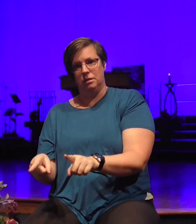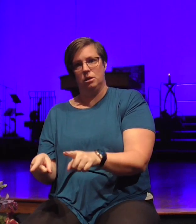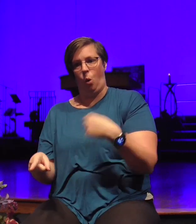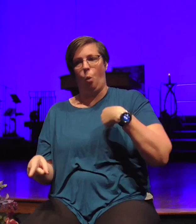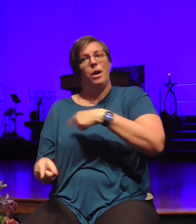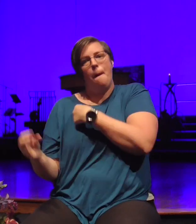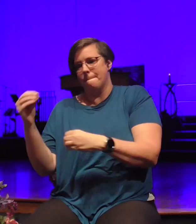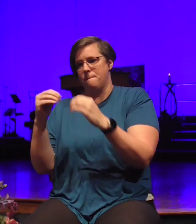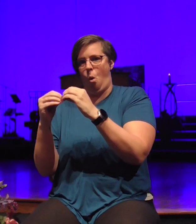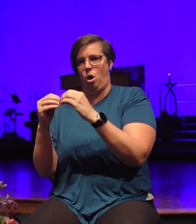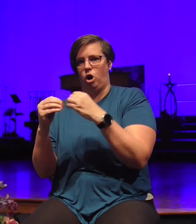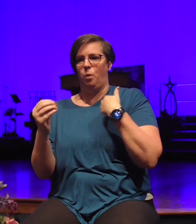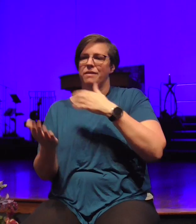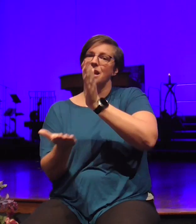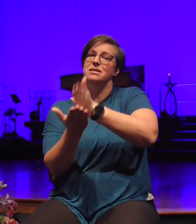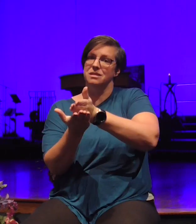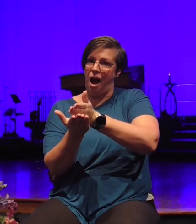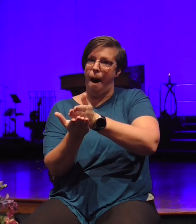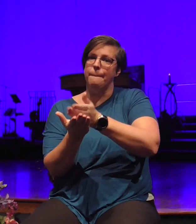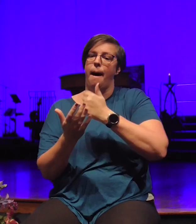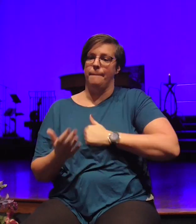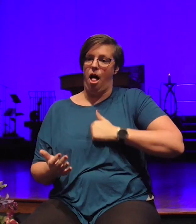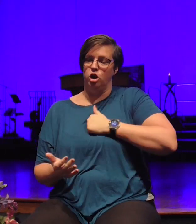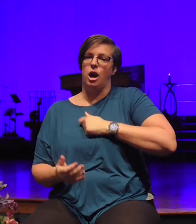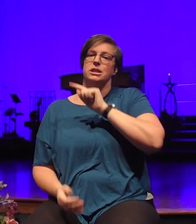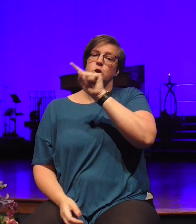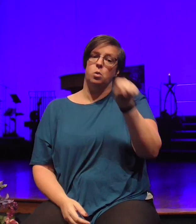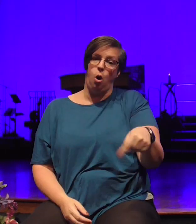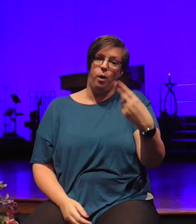apologizing for having been to hell and come back breathing."